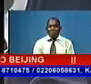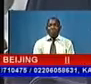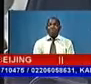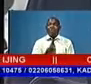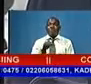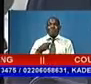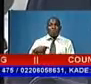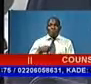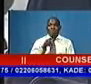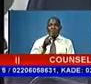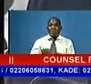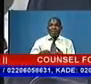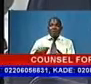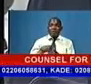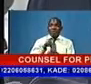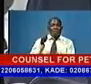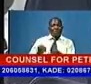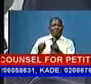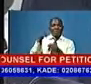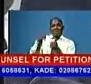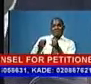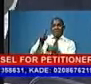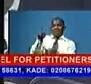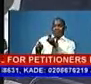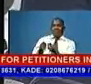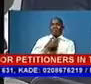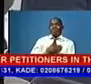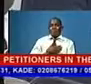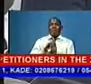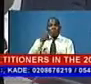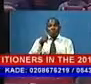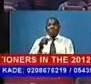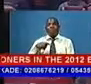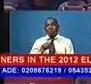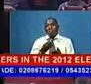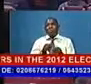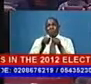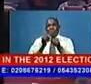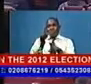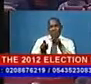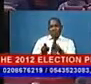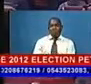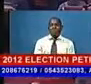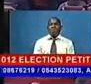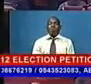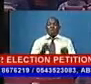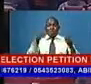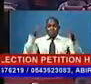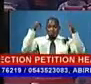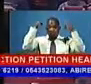My Lord. And therefore, we cannot say that we have ended re-examination. My Lord, well, our view is that is